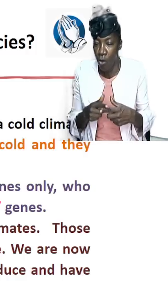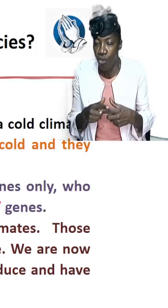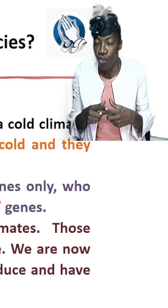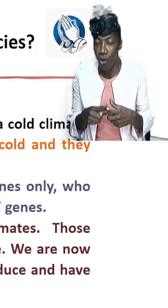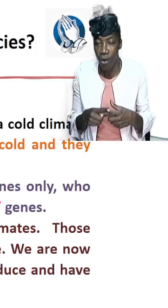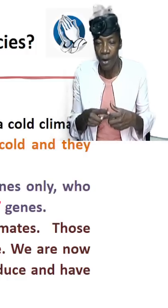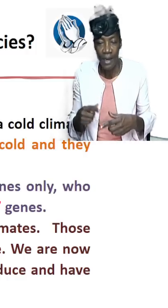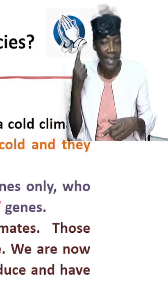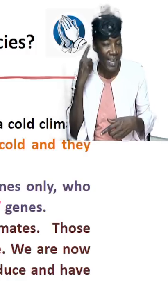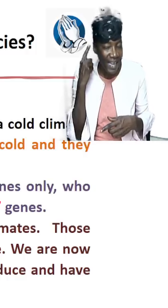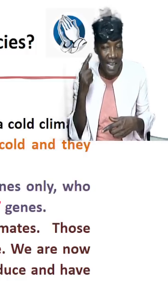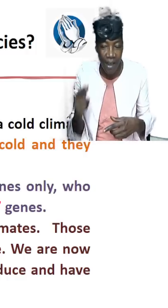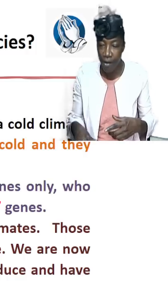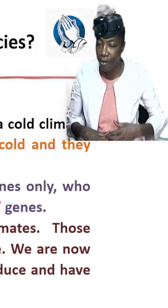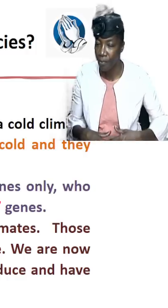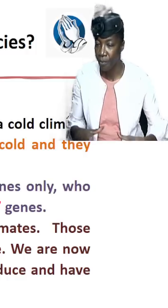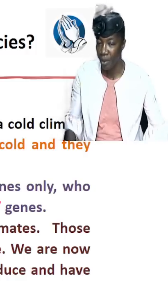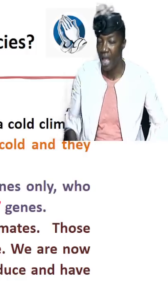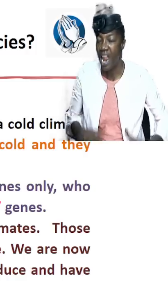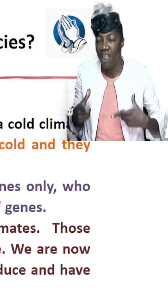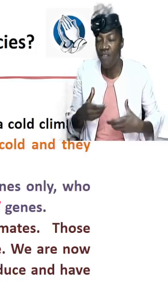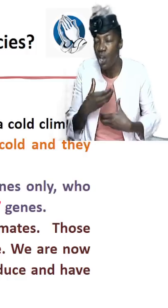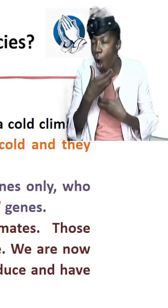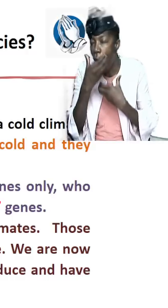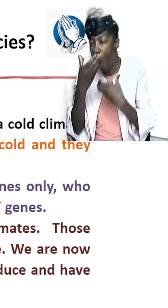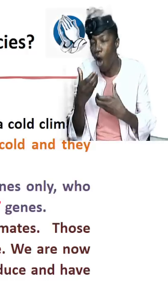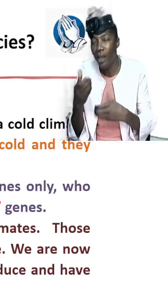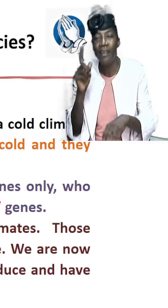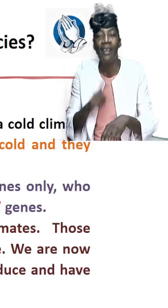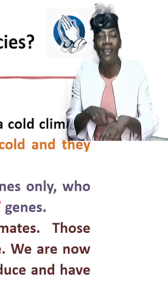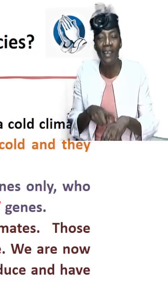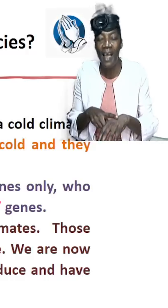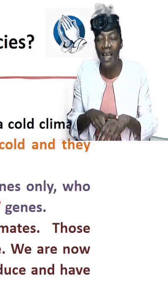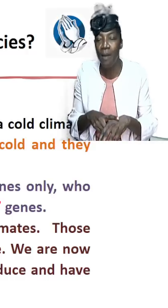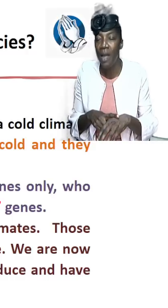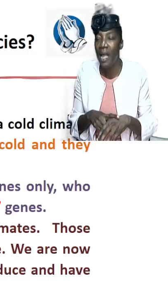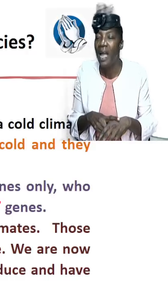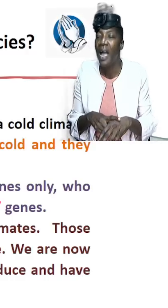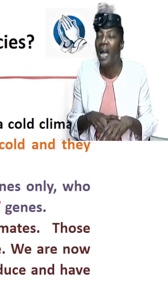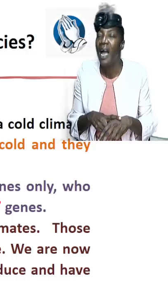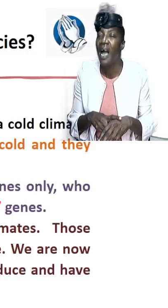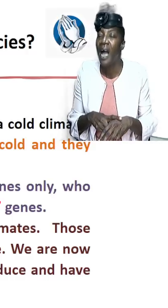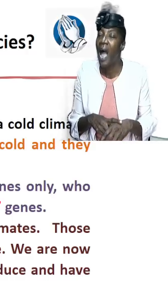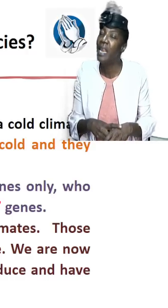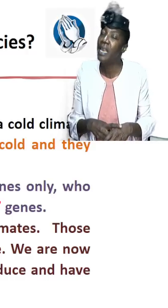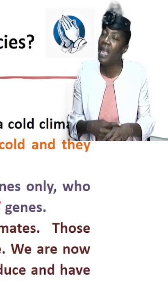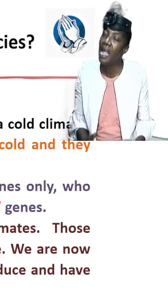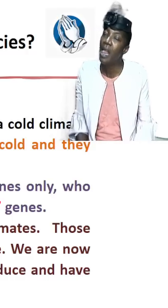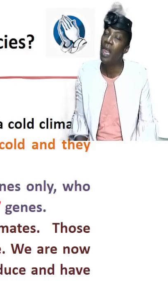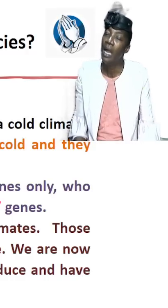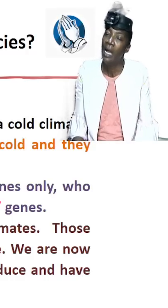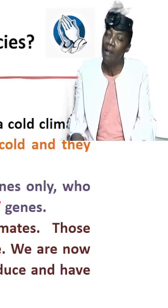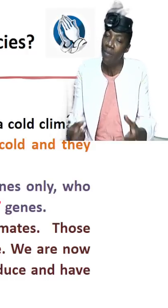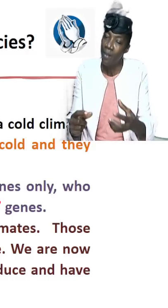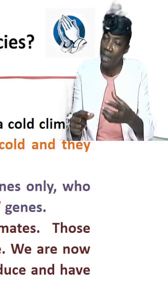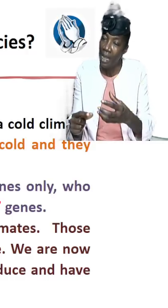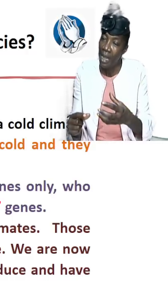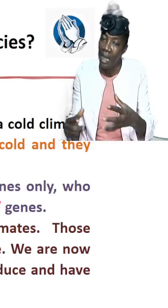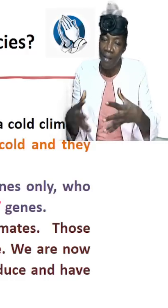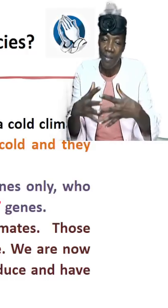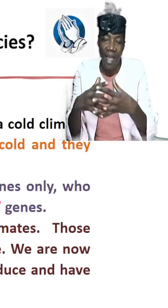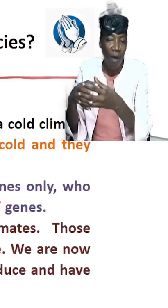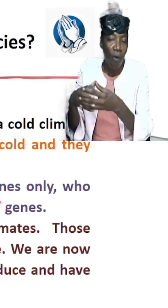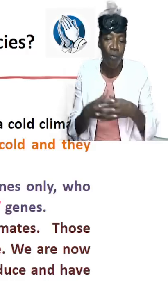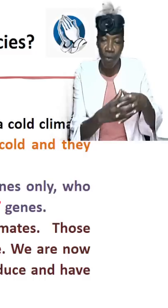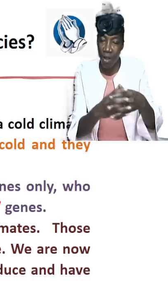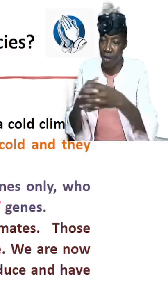surviving the hot temperature, and they are going to reproduce among themselves. The S will reproduce with the S